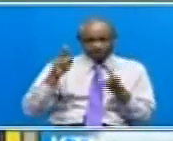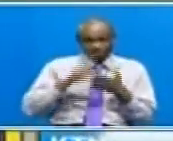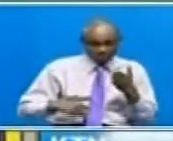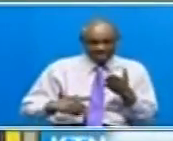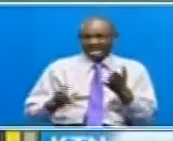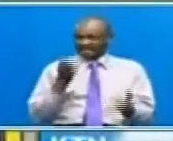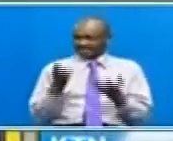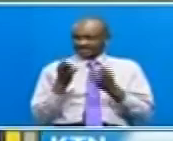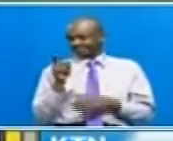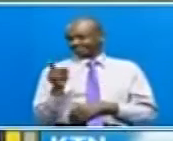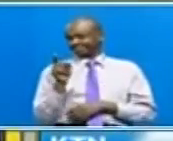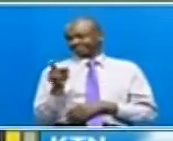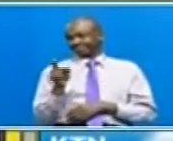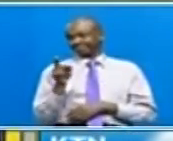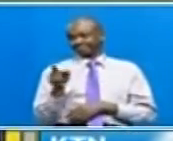also assessing his